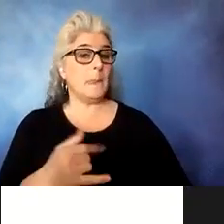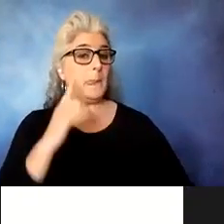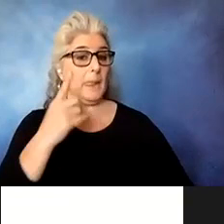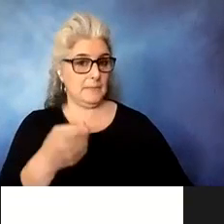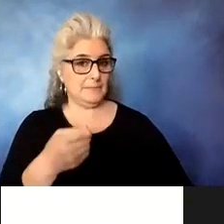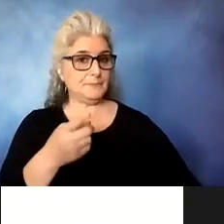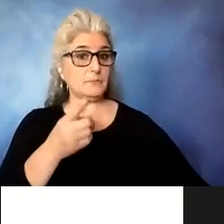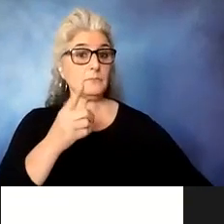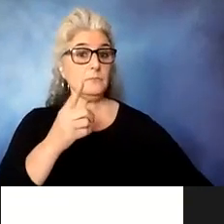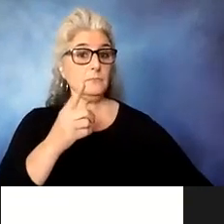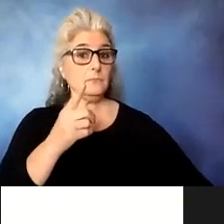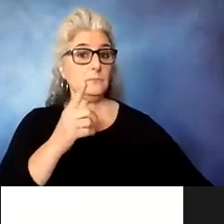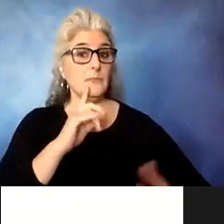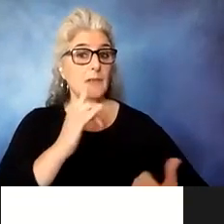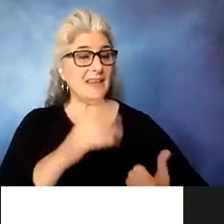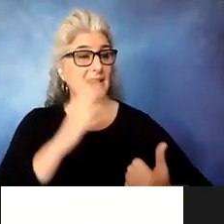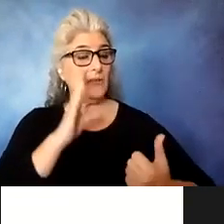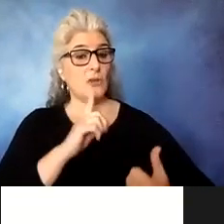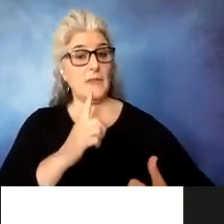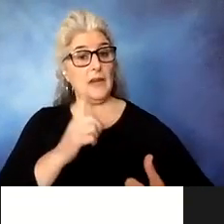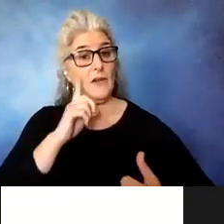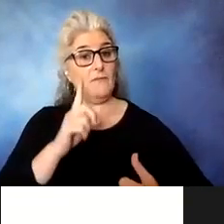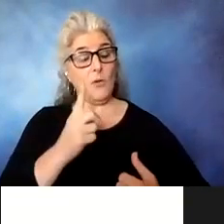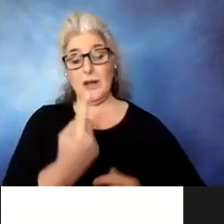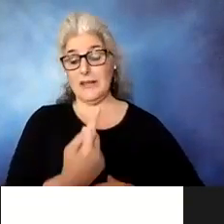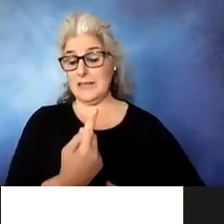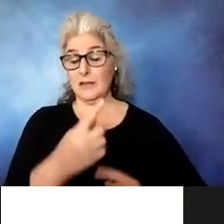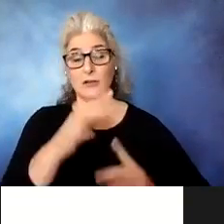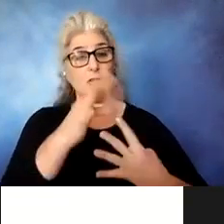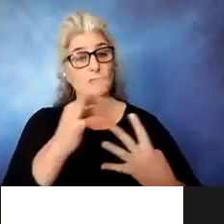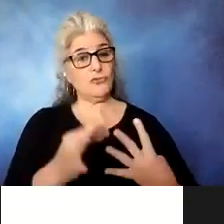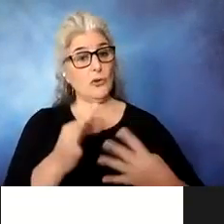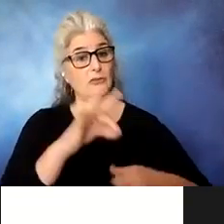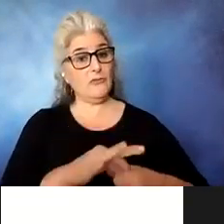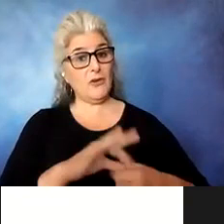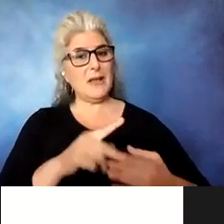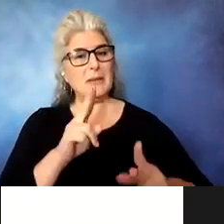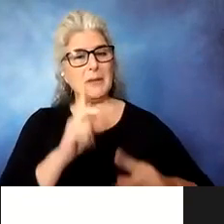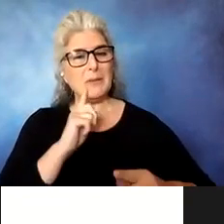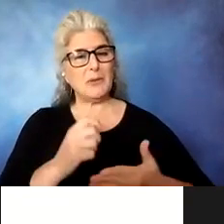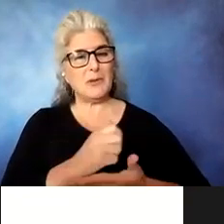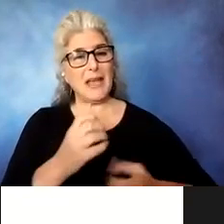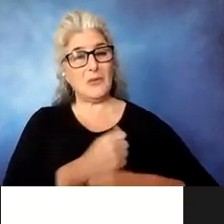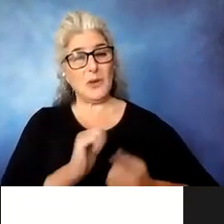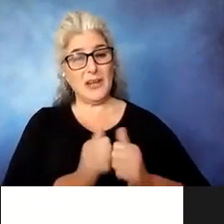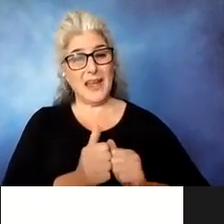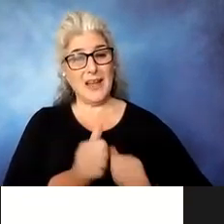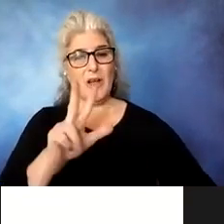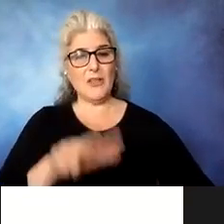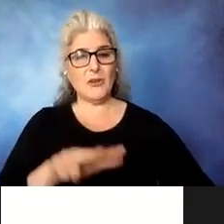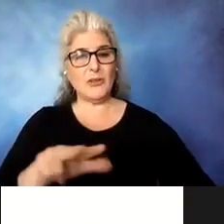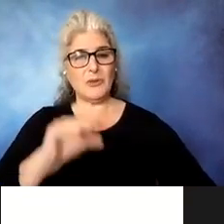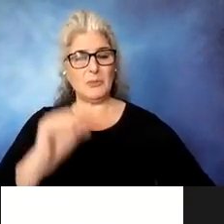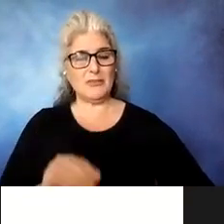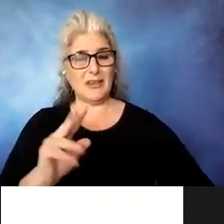candidate can win with 33% of the vote, which means that 67% of the electorate had no part in electing the winner.